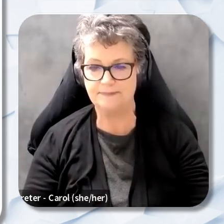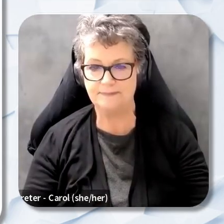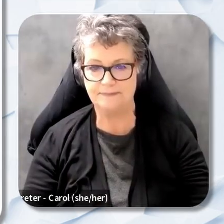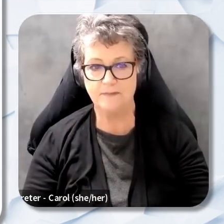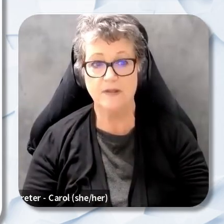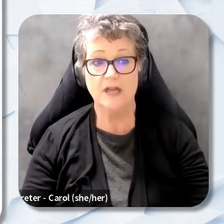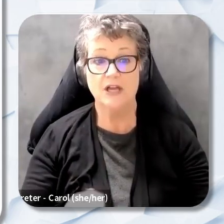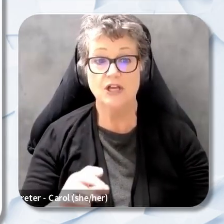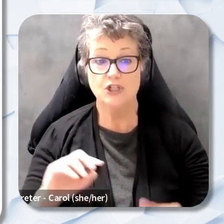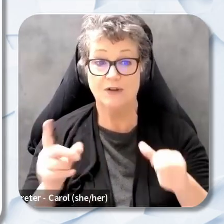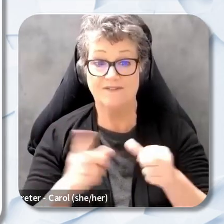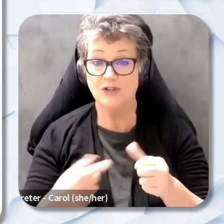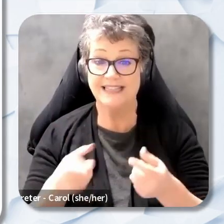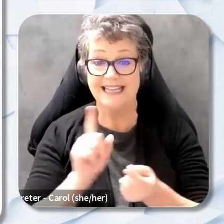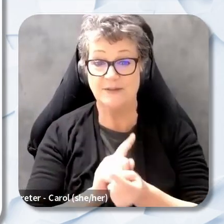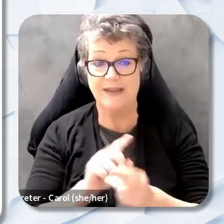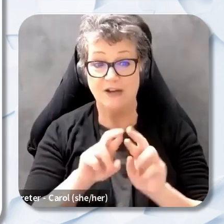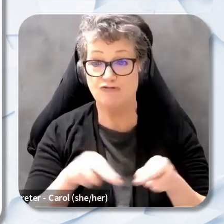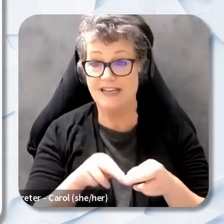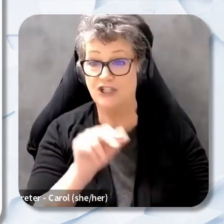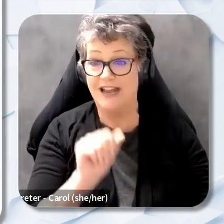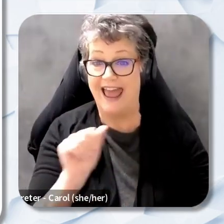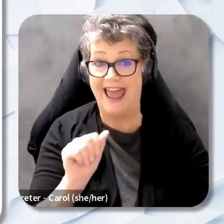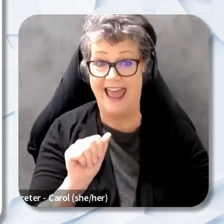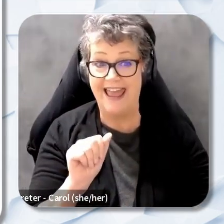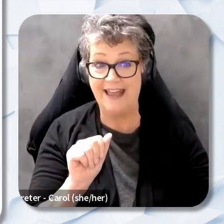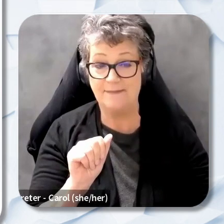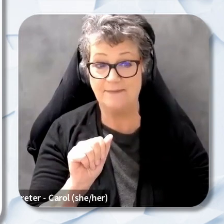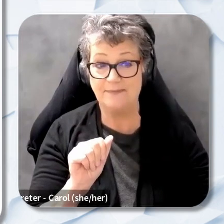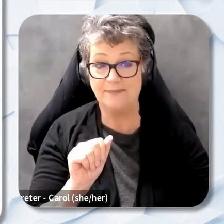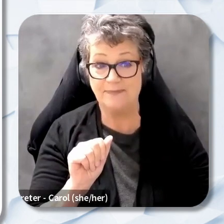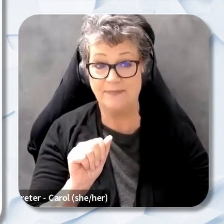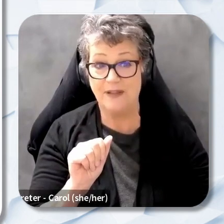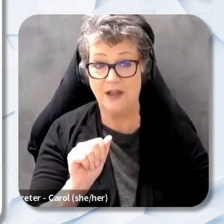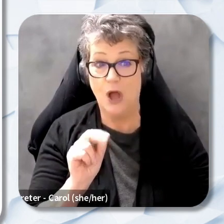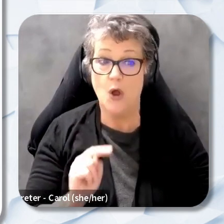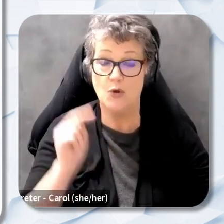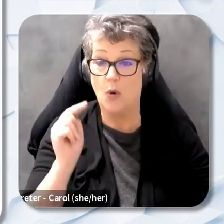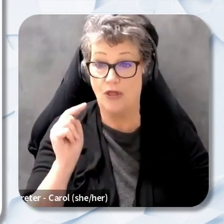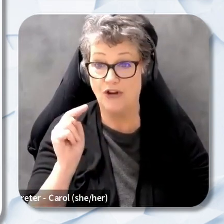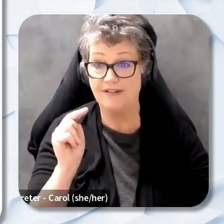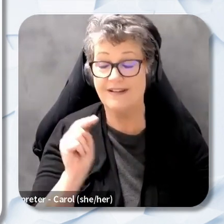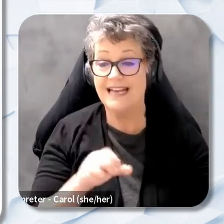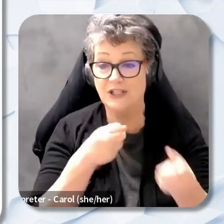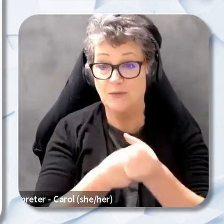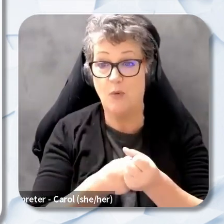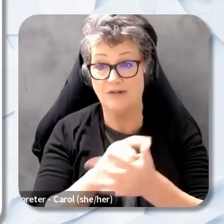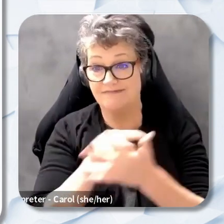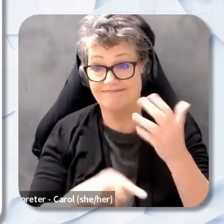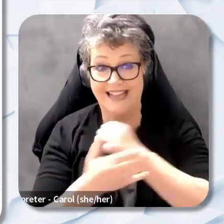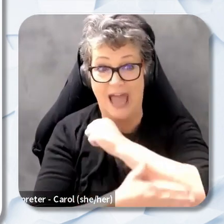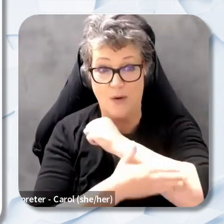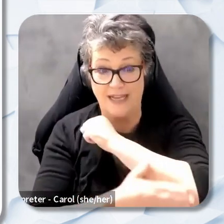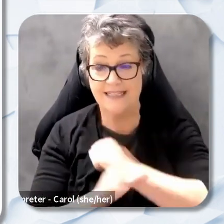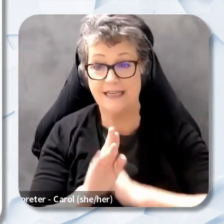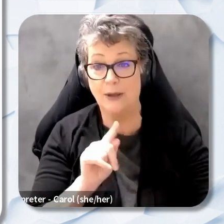So first up, let's meet Region A. Region A, our northern region, supports the following